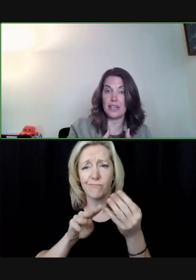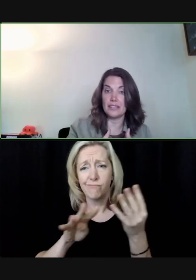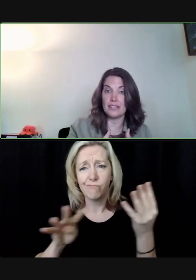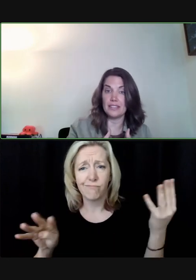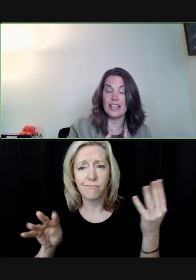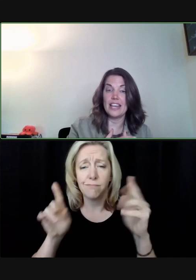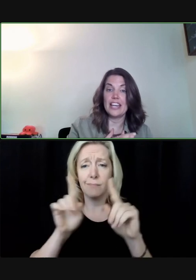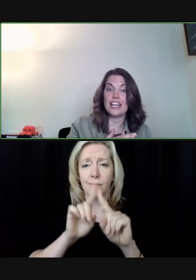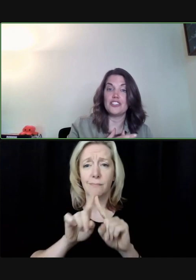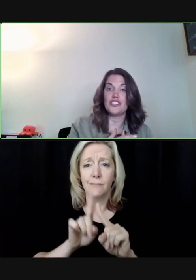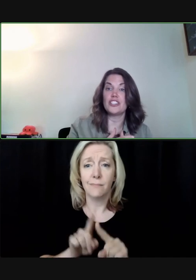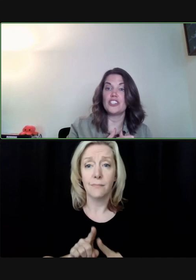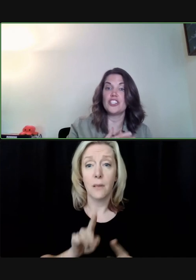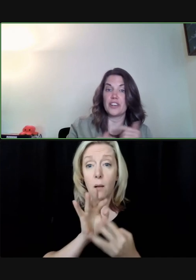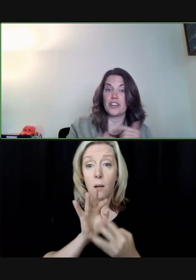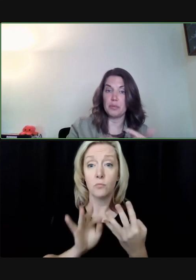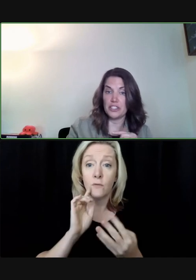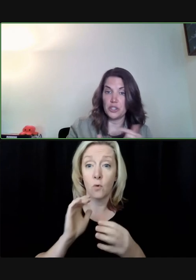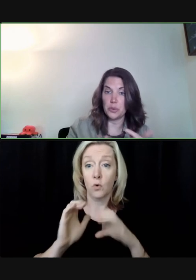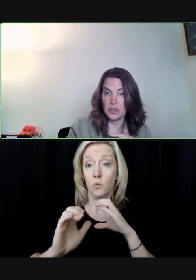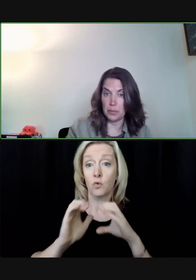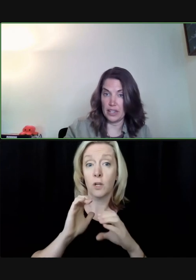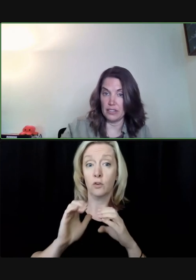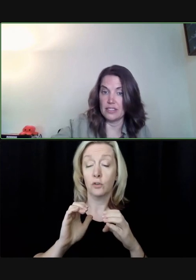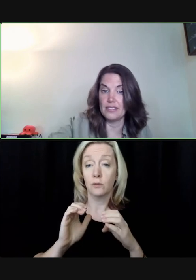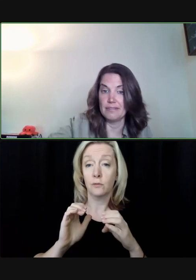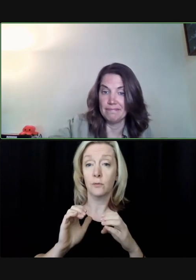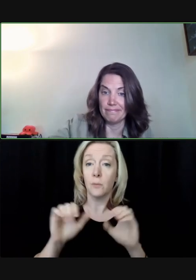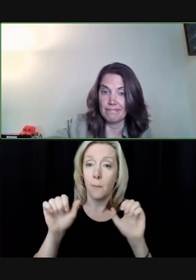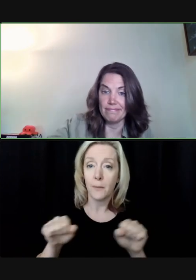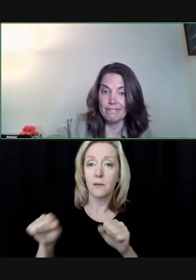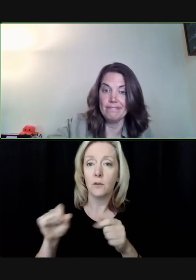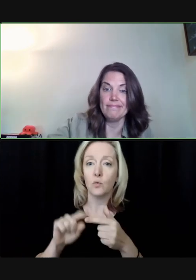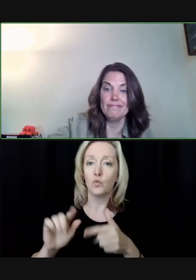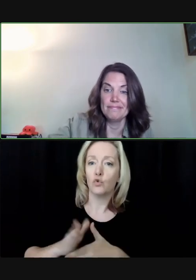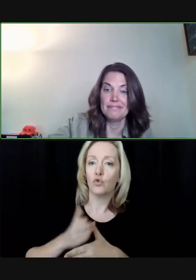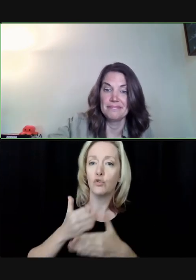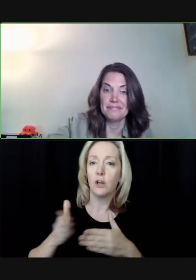of different means in just sharing a message with somebody else.